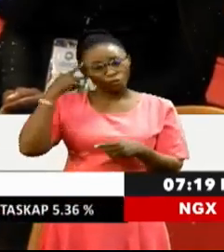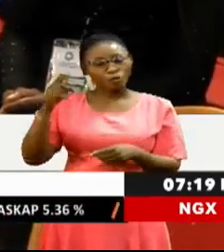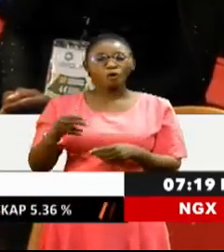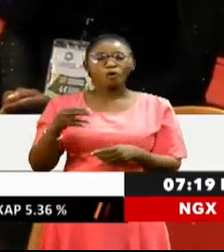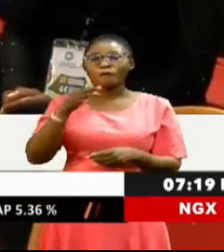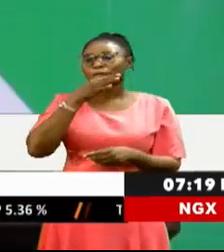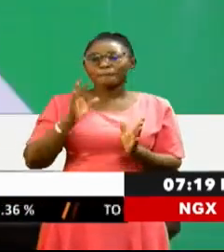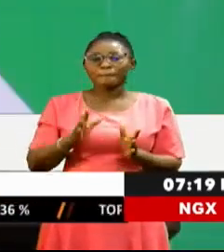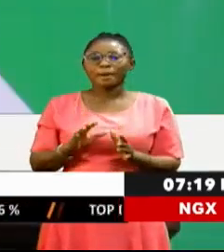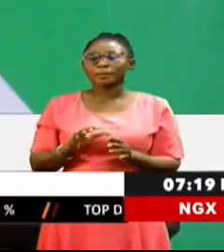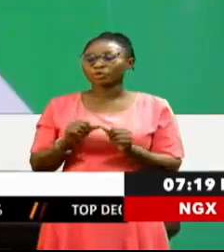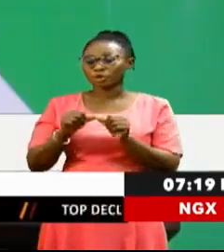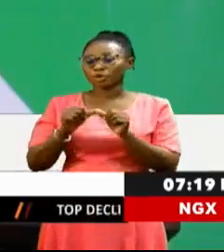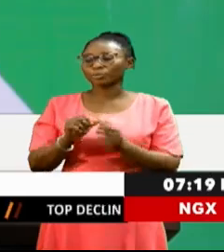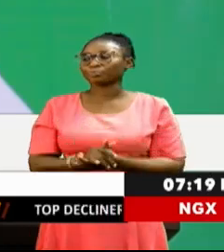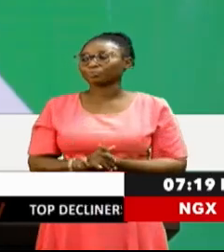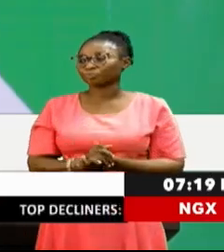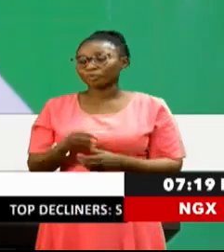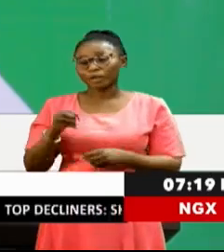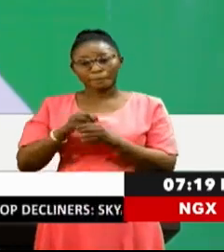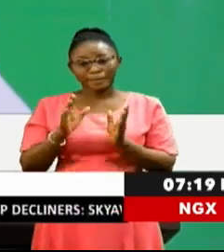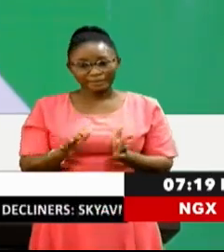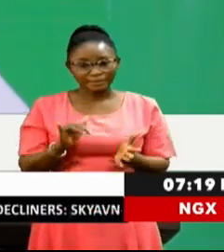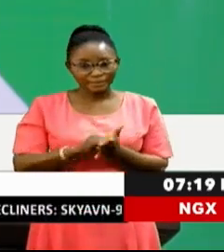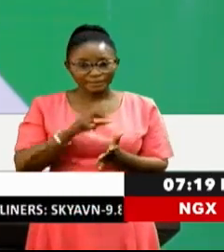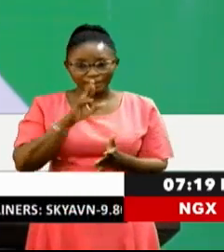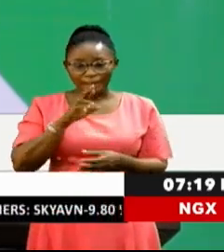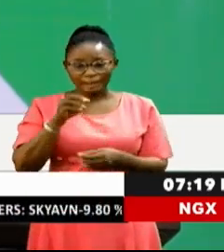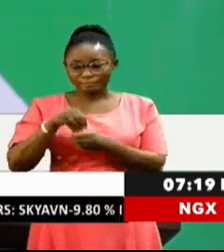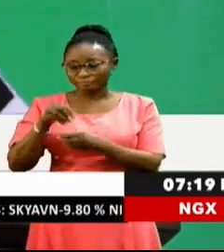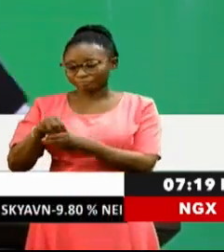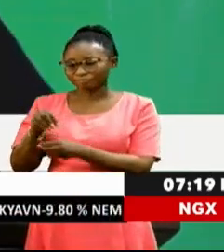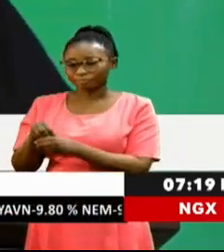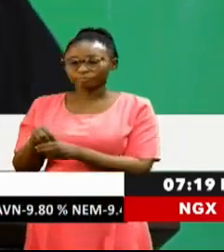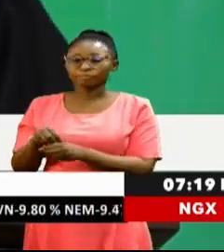farmers. Planters that I saw